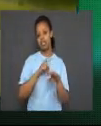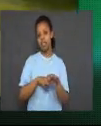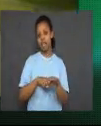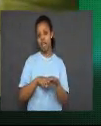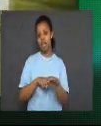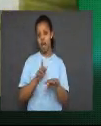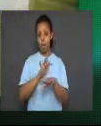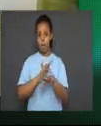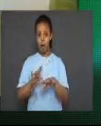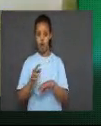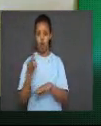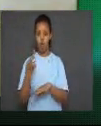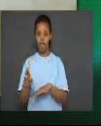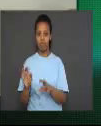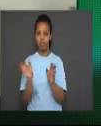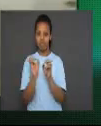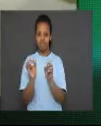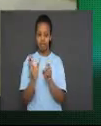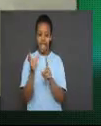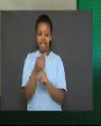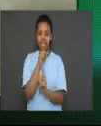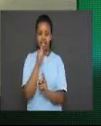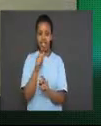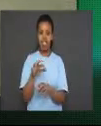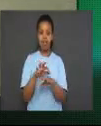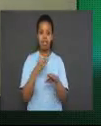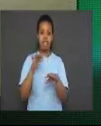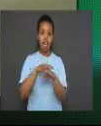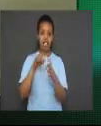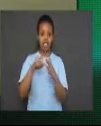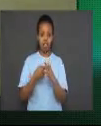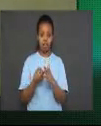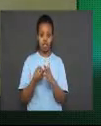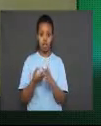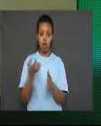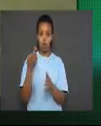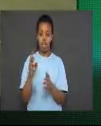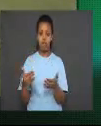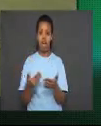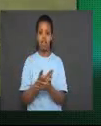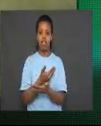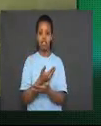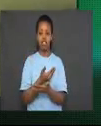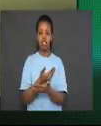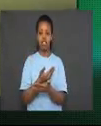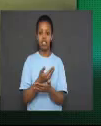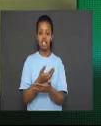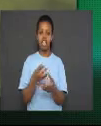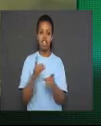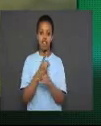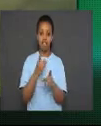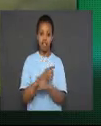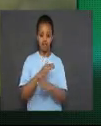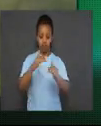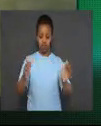bare or uncolonized ground or a newly formed pond, it